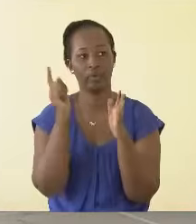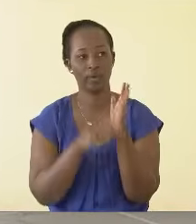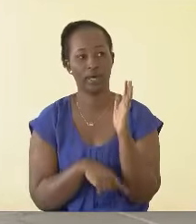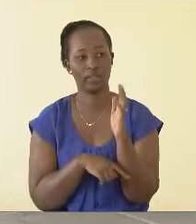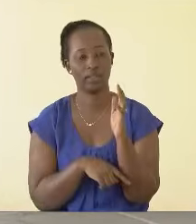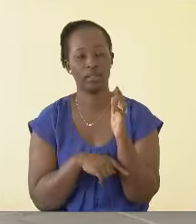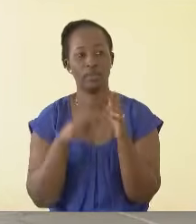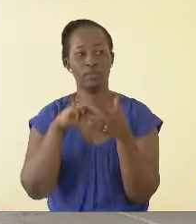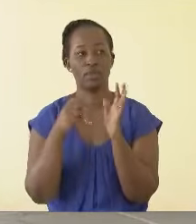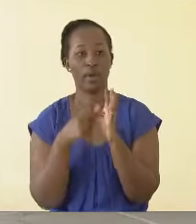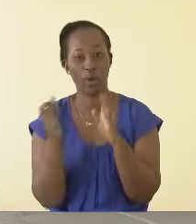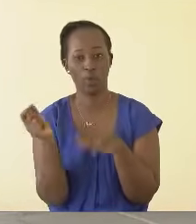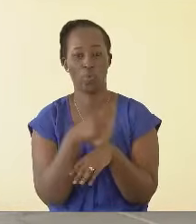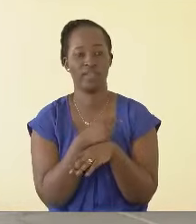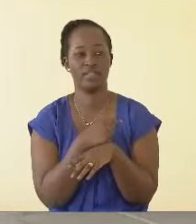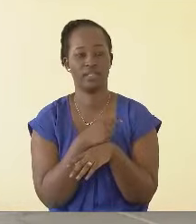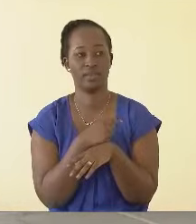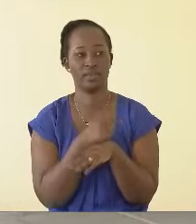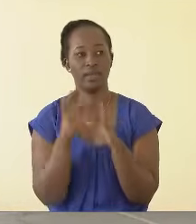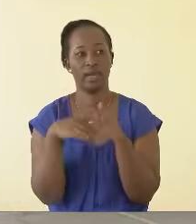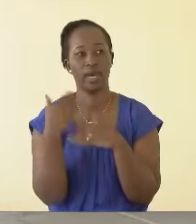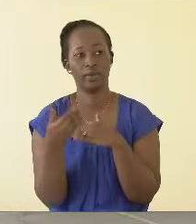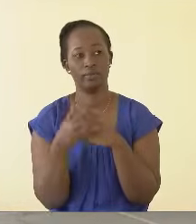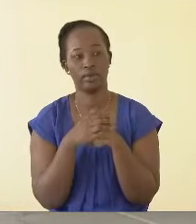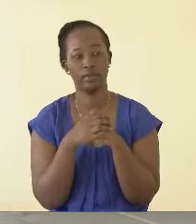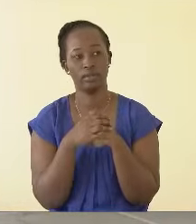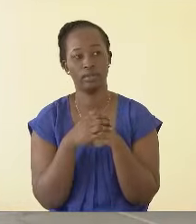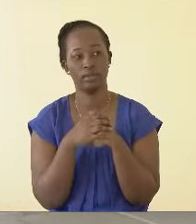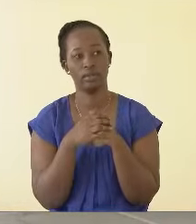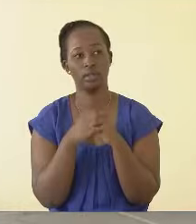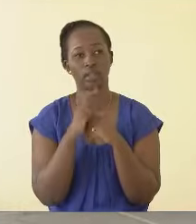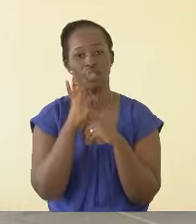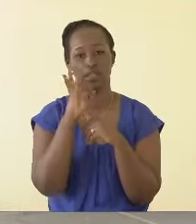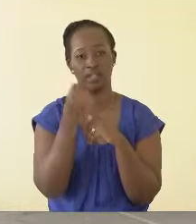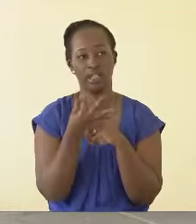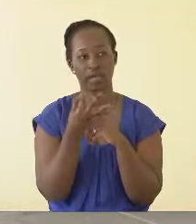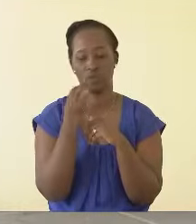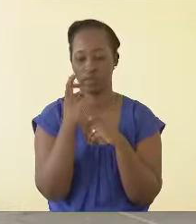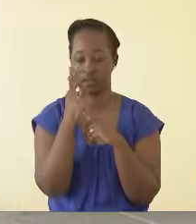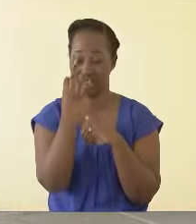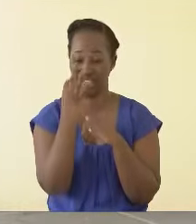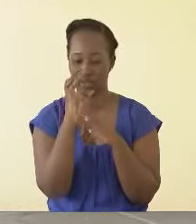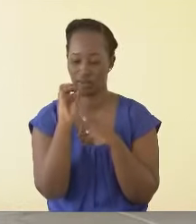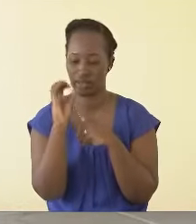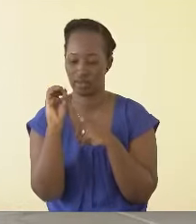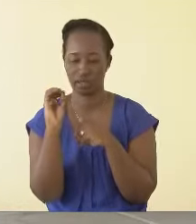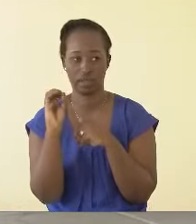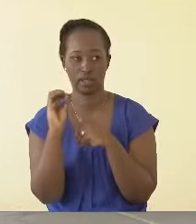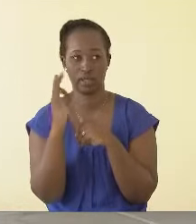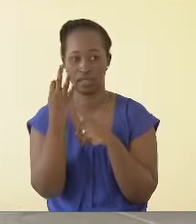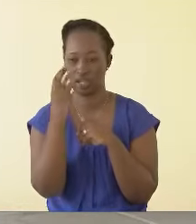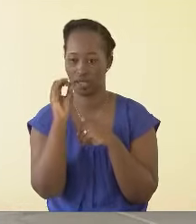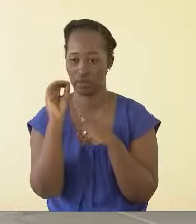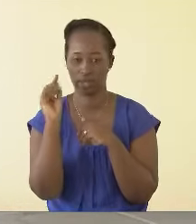month. Per month. And therefore, that is 300,000. So 300,000